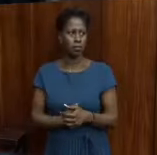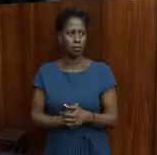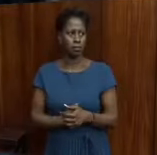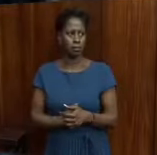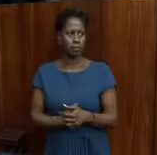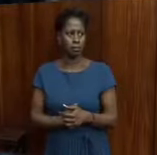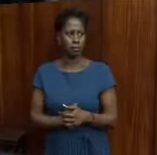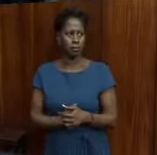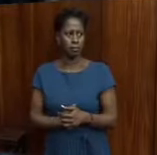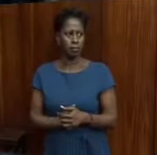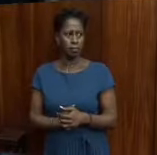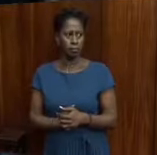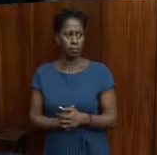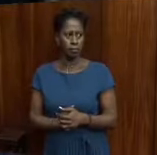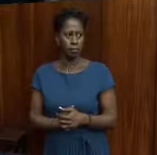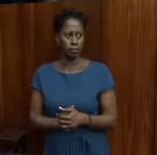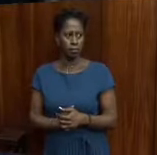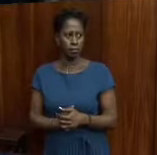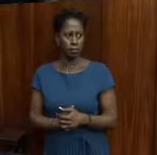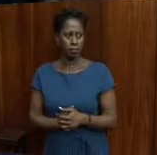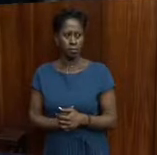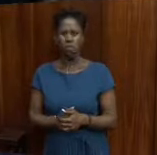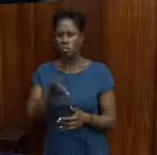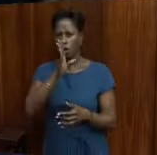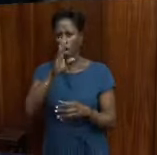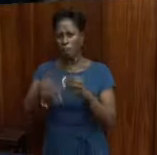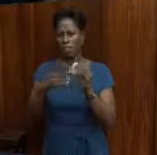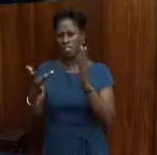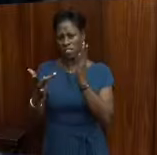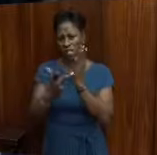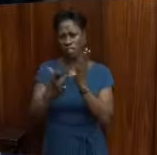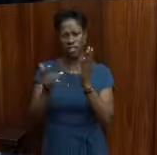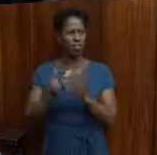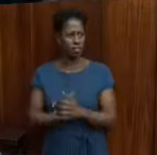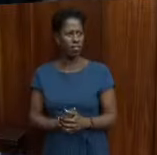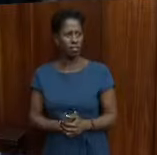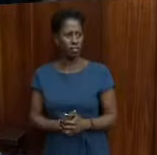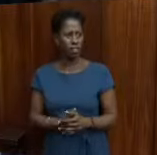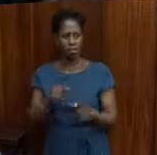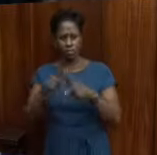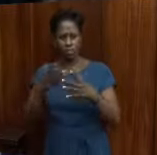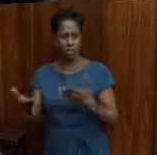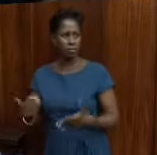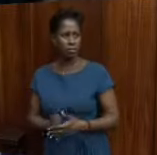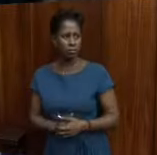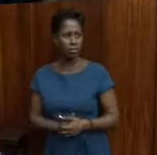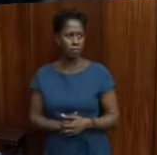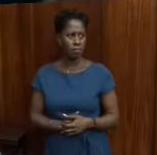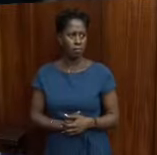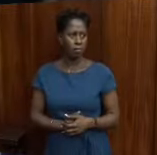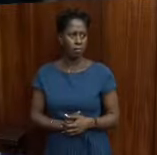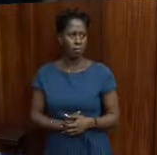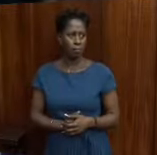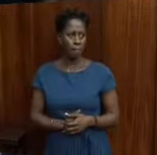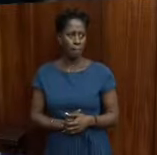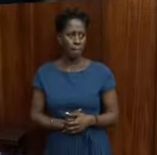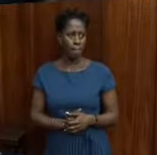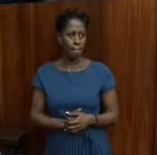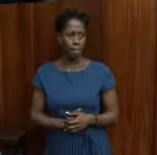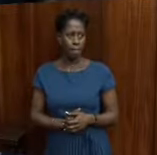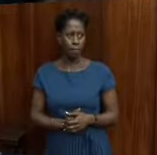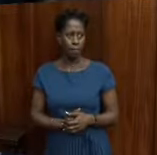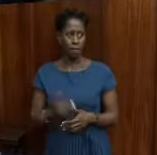external shocks, strengthening and harnessing the country's human capital, embracing new technologies, and strengthening regional integration. An